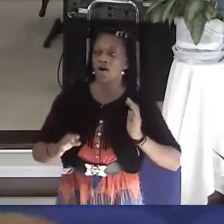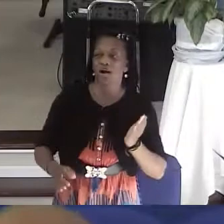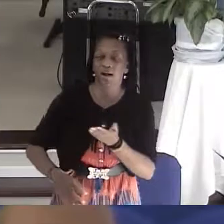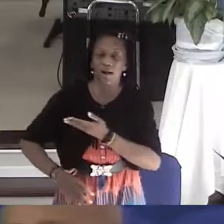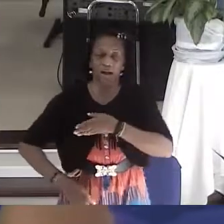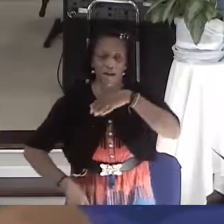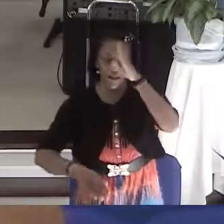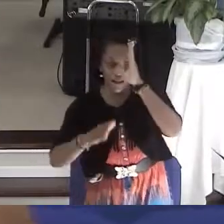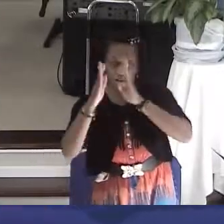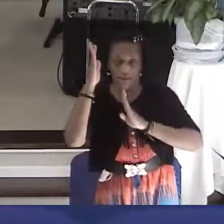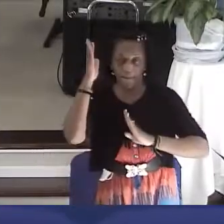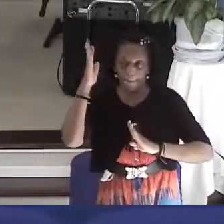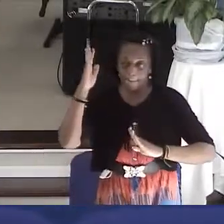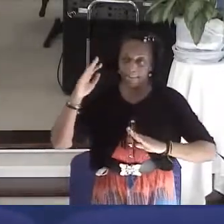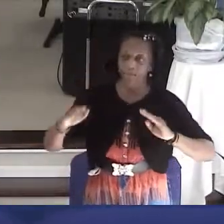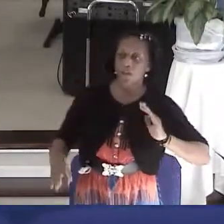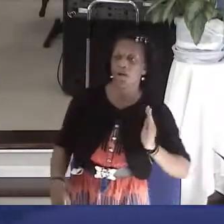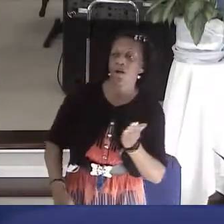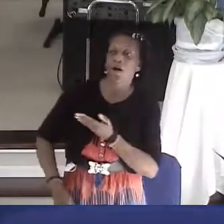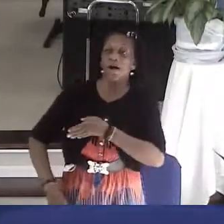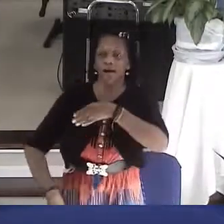power.